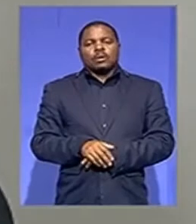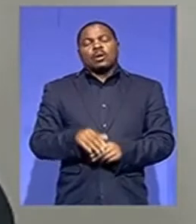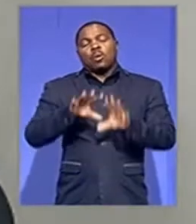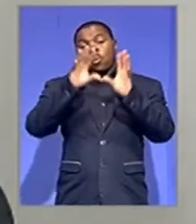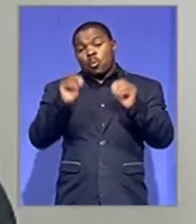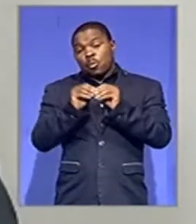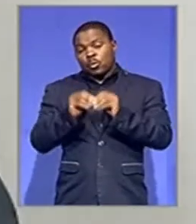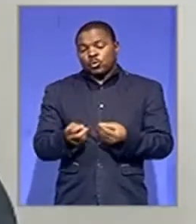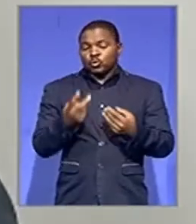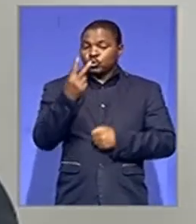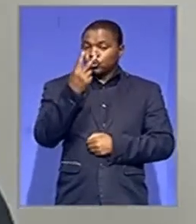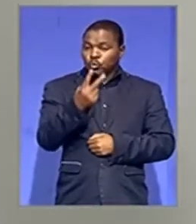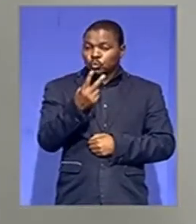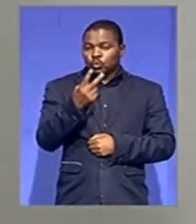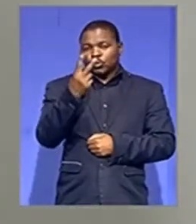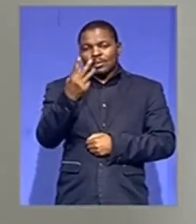number of